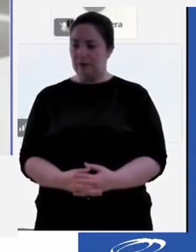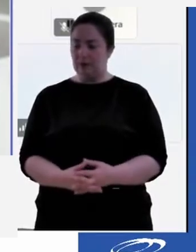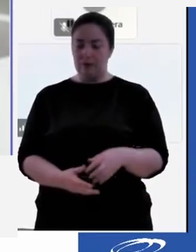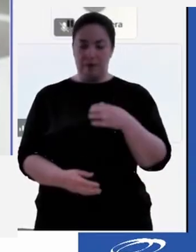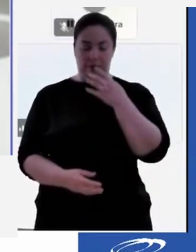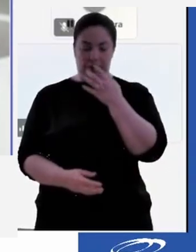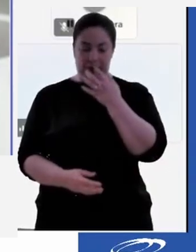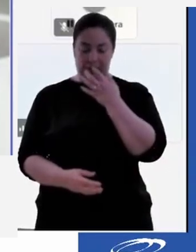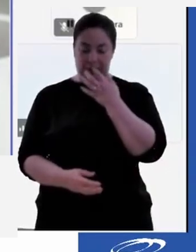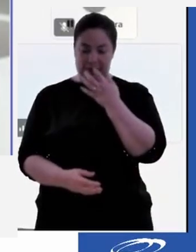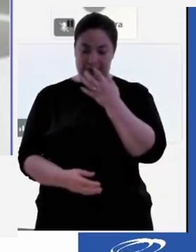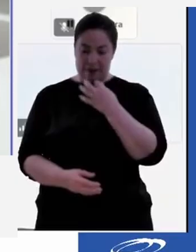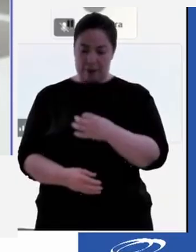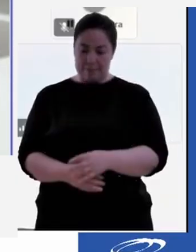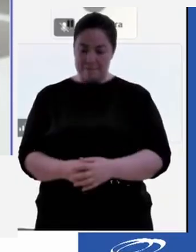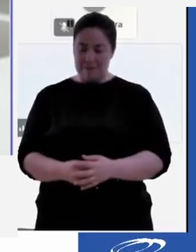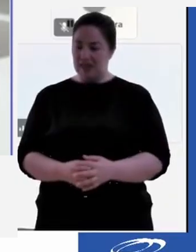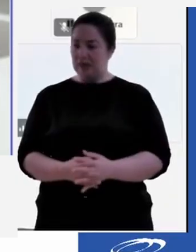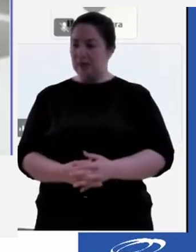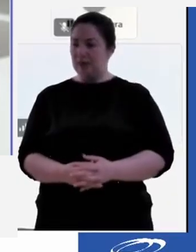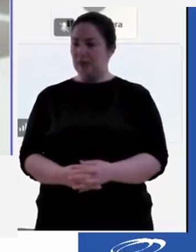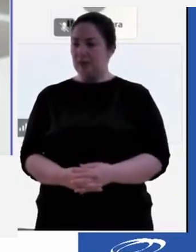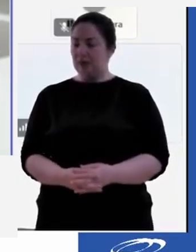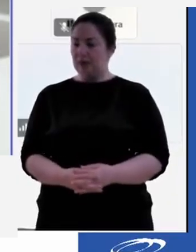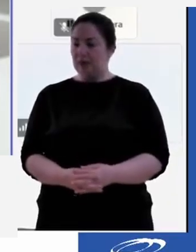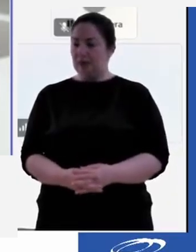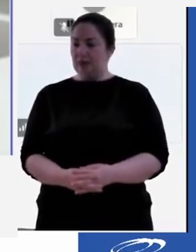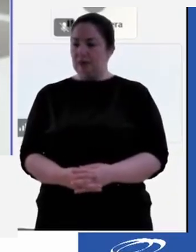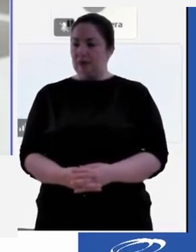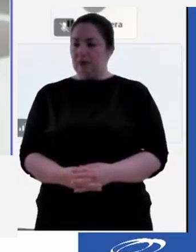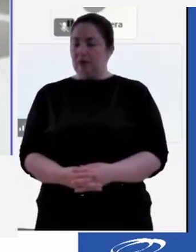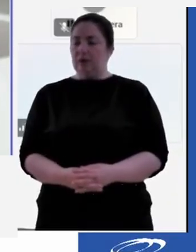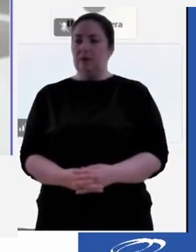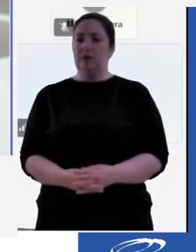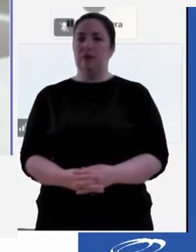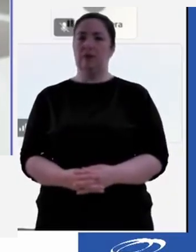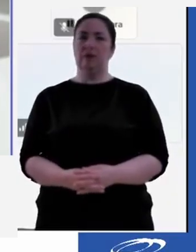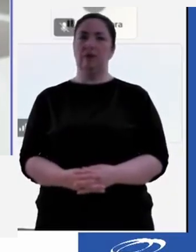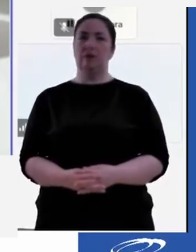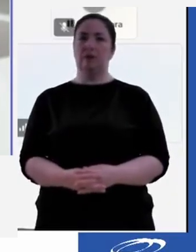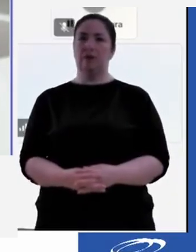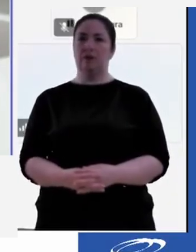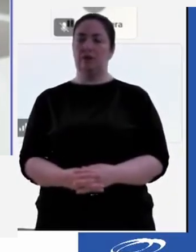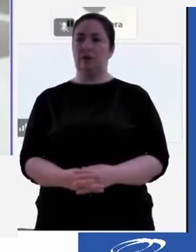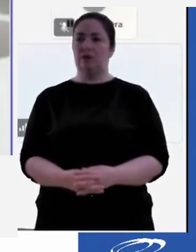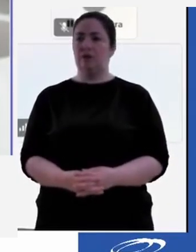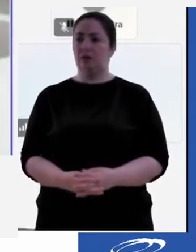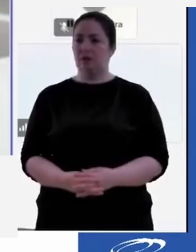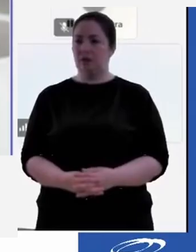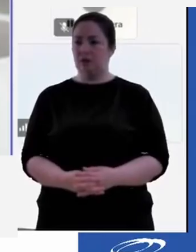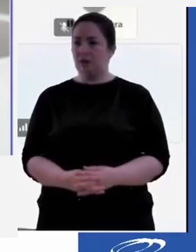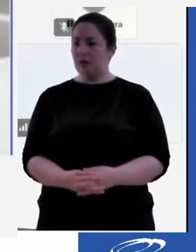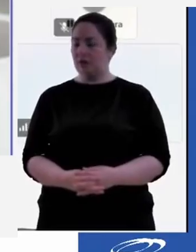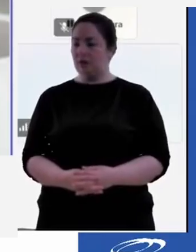without culture, and then you ask how culture performs. But culture is such an intricate part of the diagnosis of periprosthetic joint infection